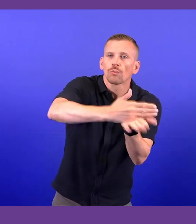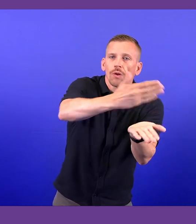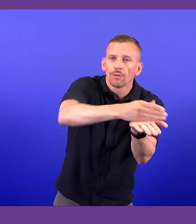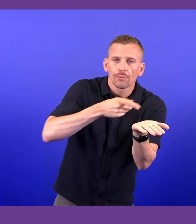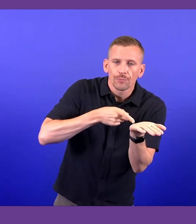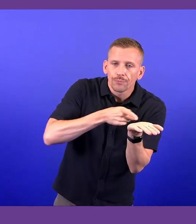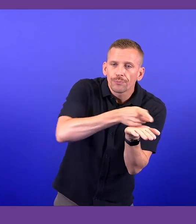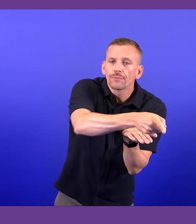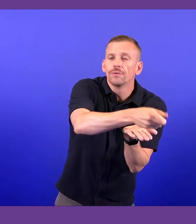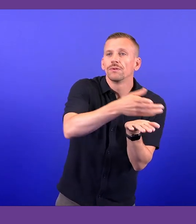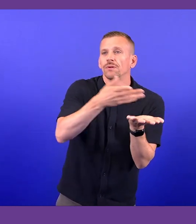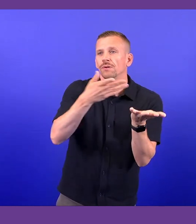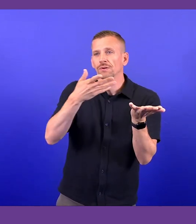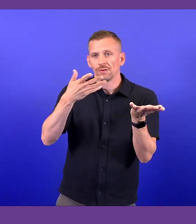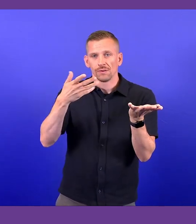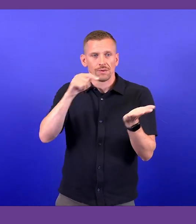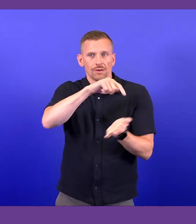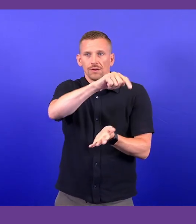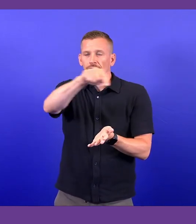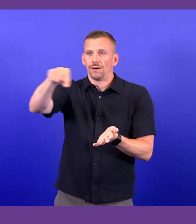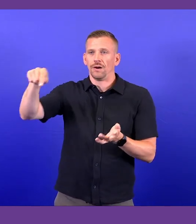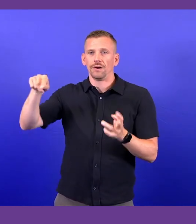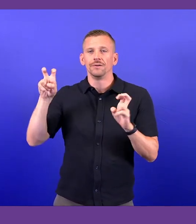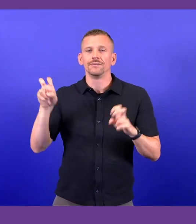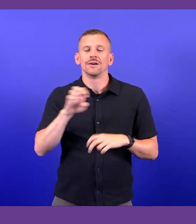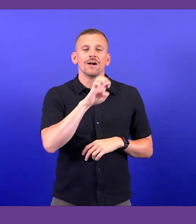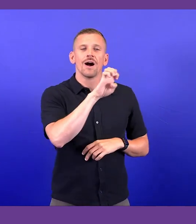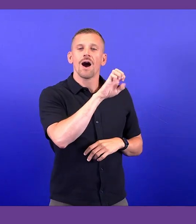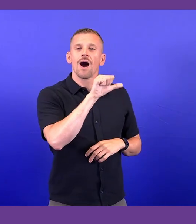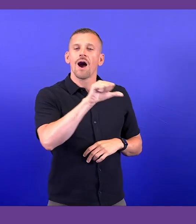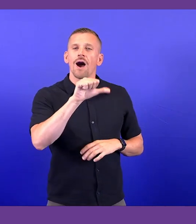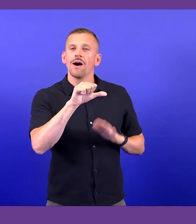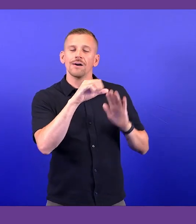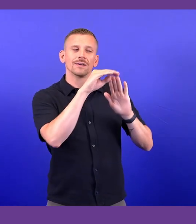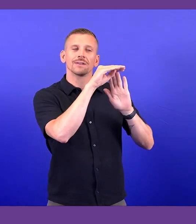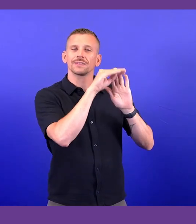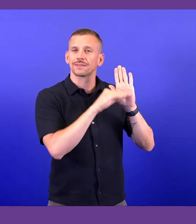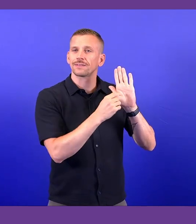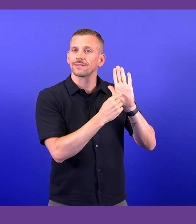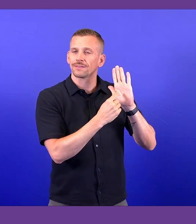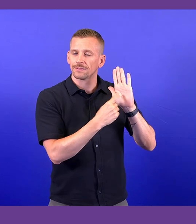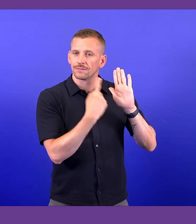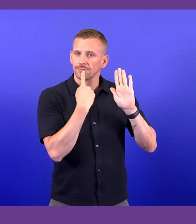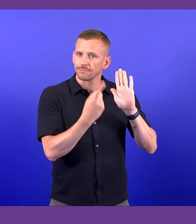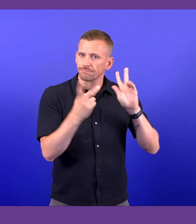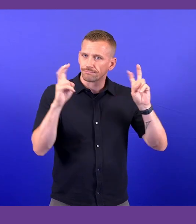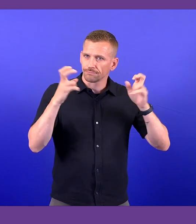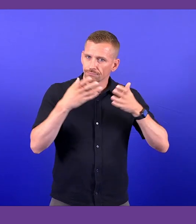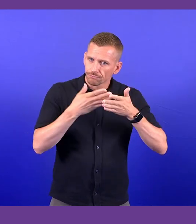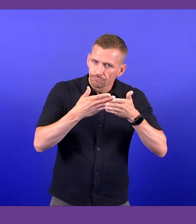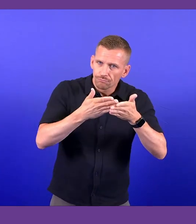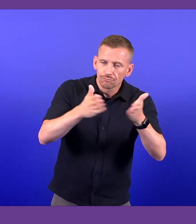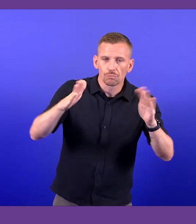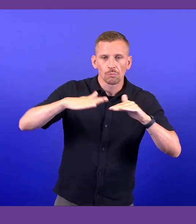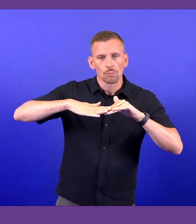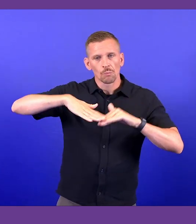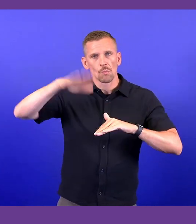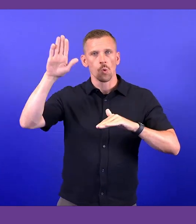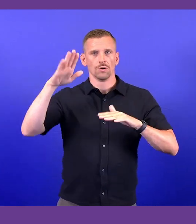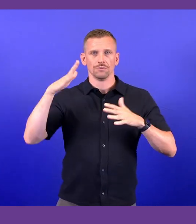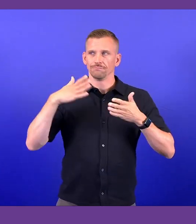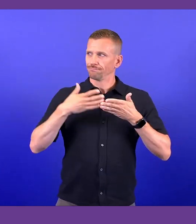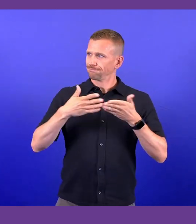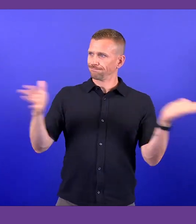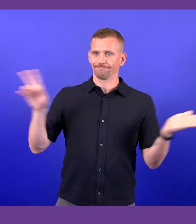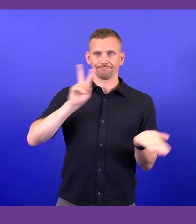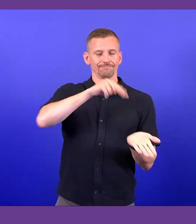the EAA Act should be extended in the future. So this is one point. And we have